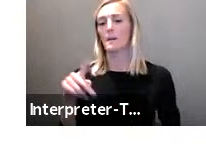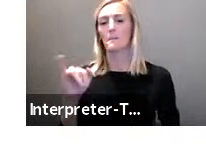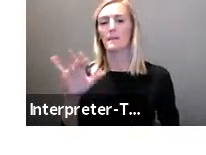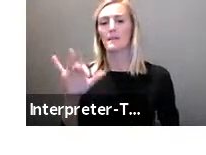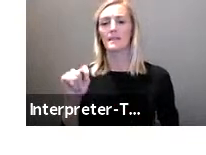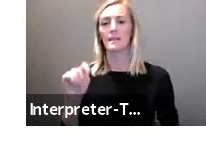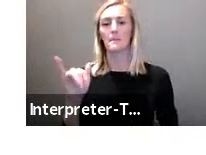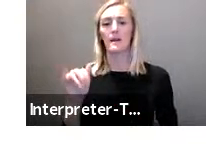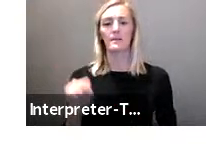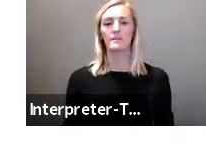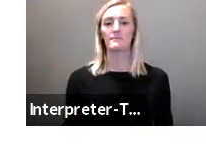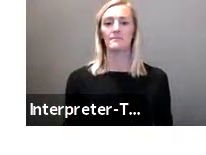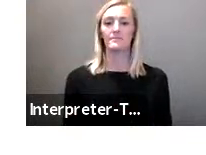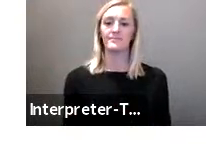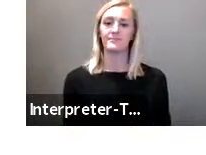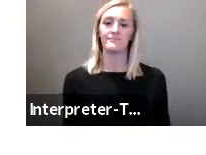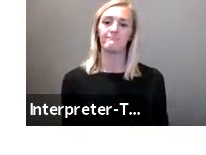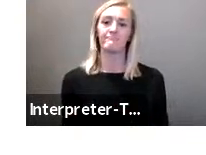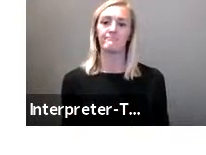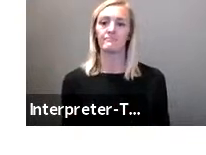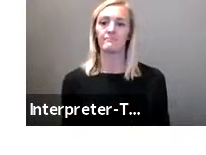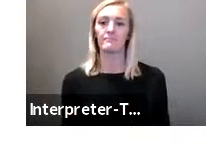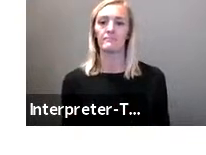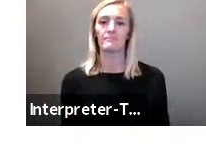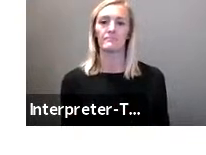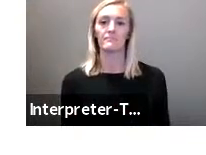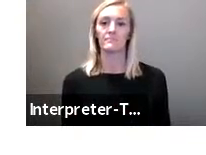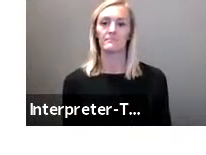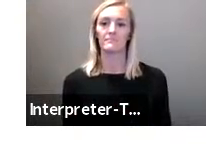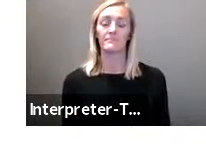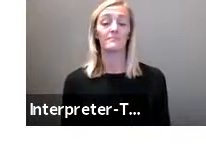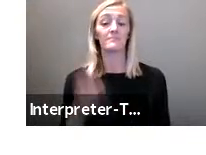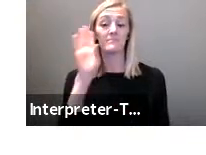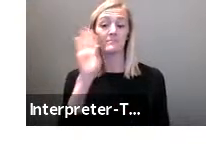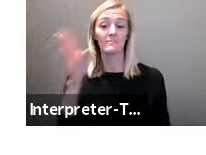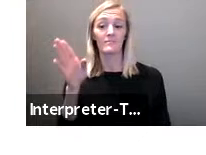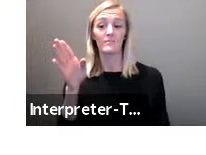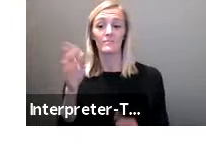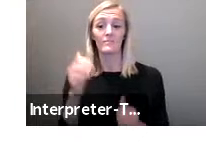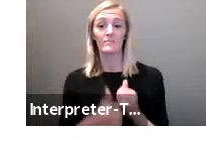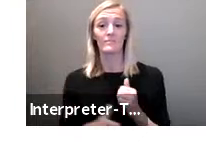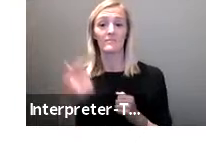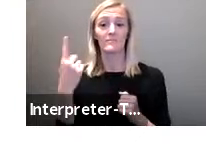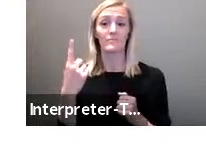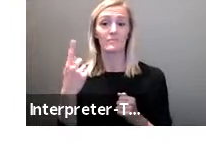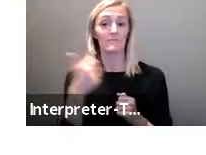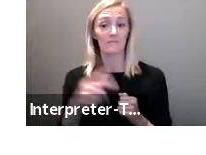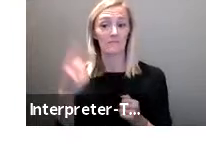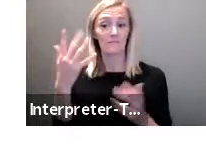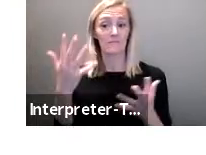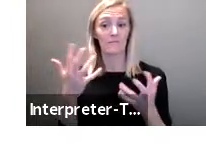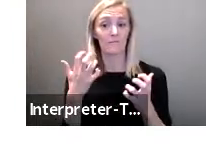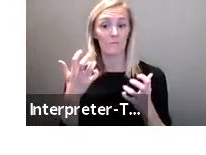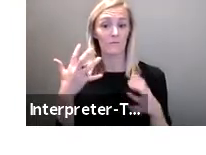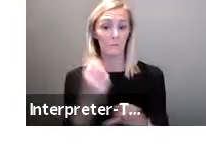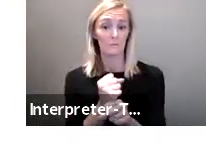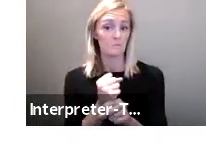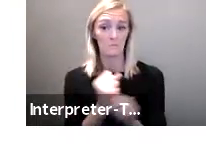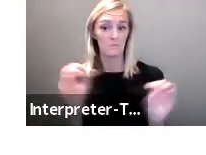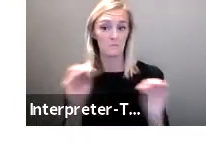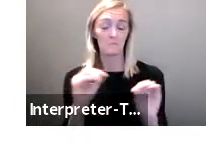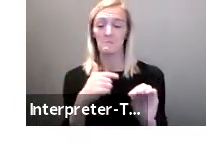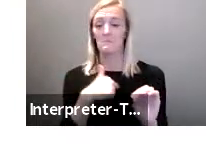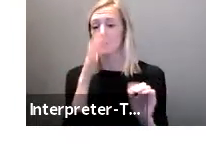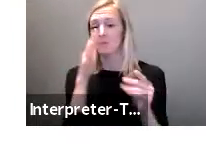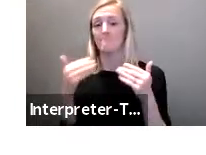Hello, everyone. Unless anyone from my group would like to jump in and summarize, I'm going to just